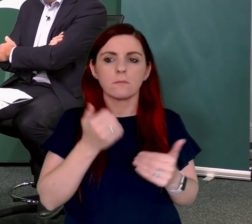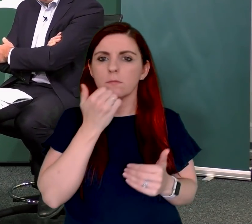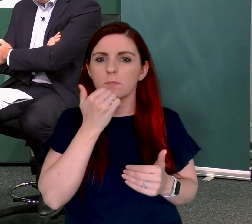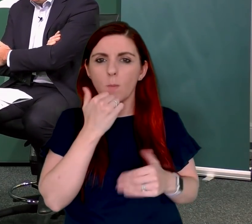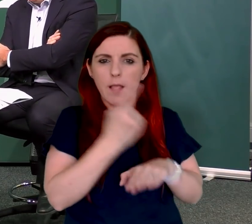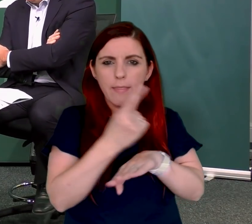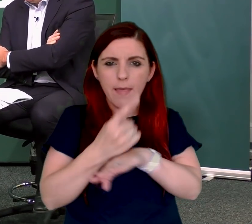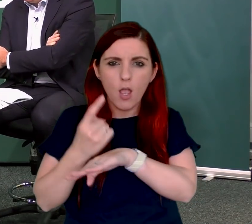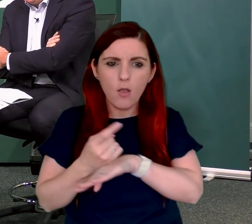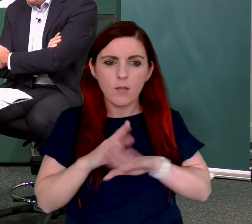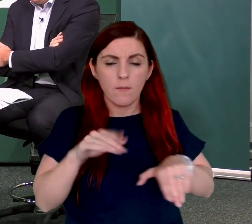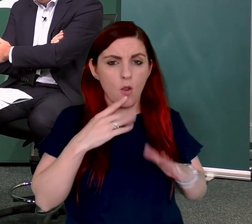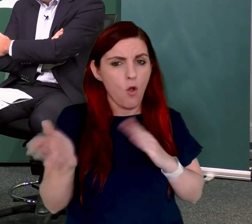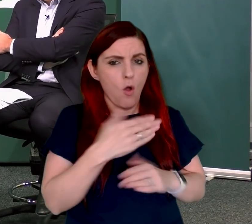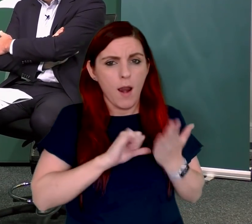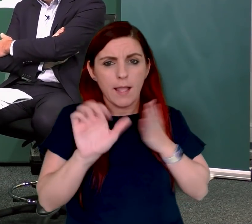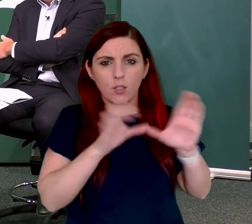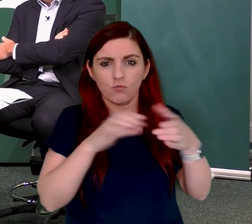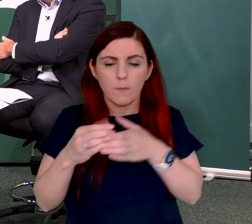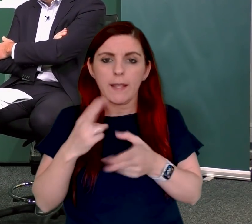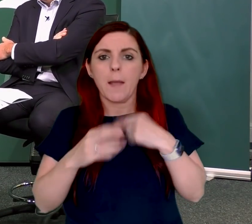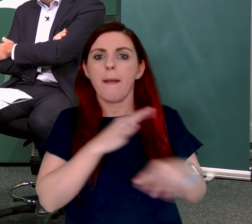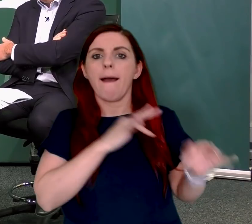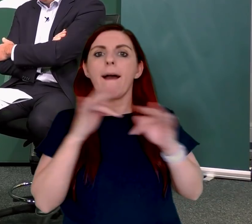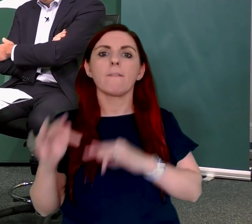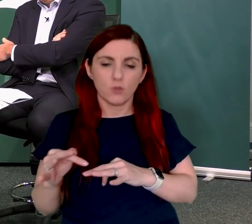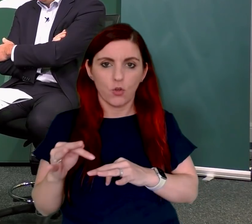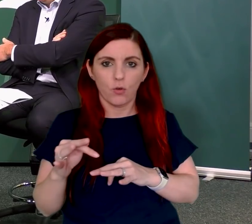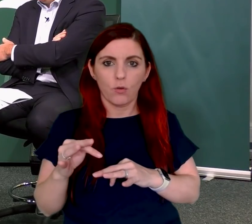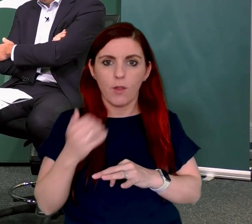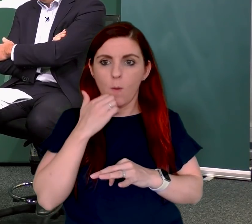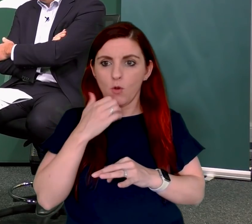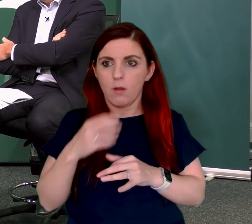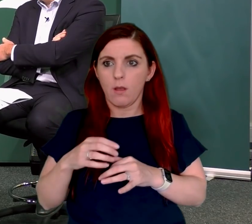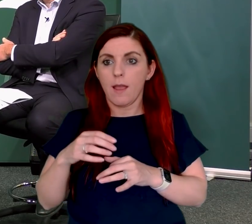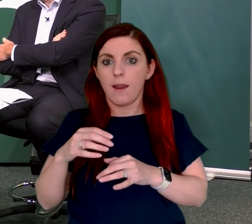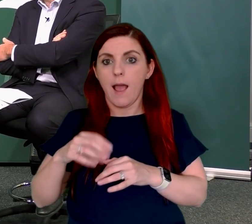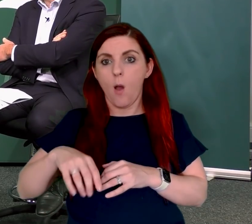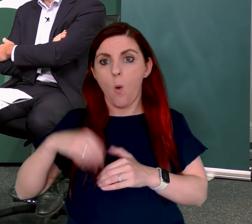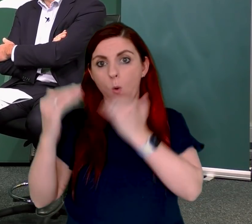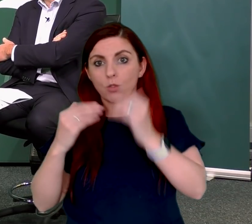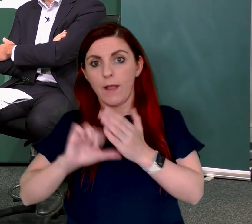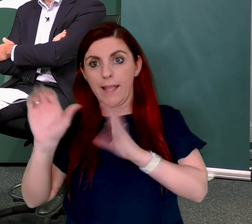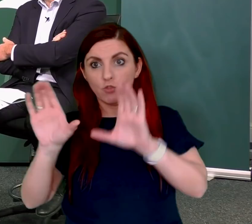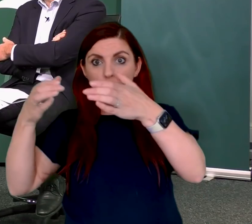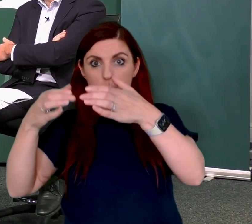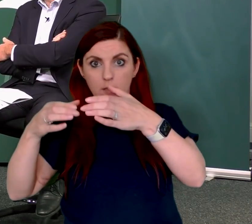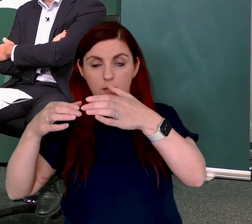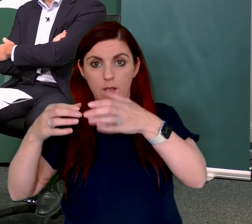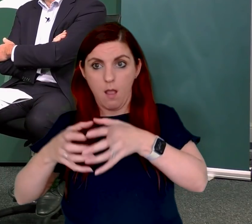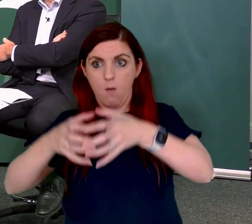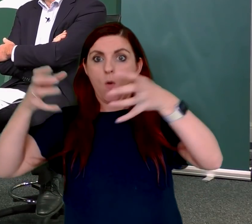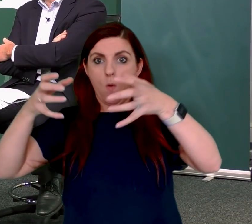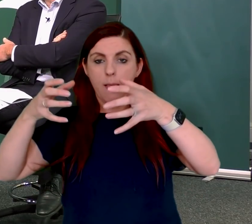in children, as in all age groups, came after the rise in older age groups, which drove the community transmission and led to